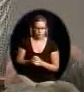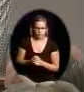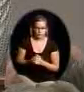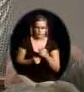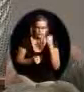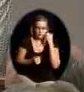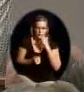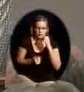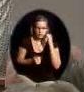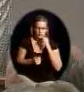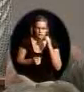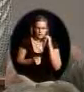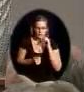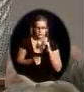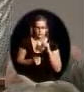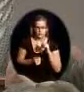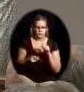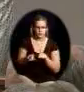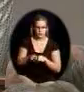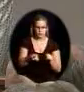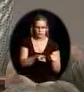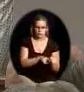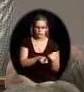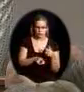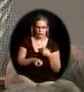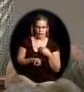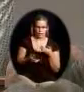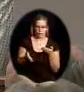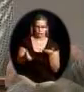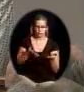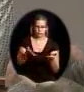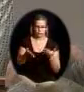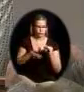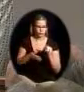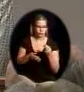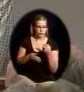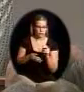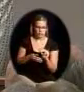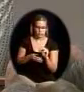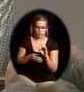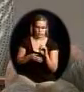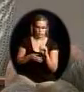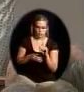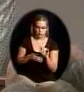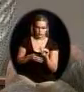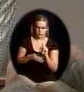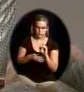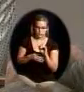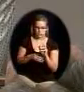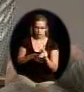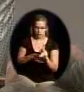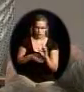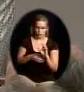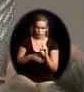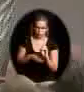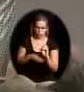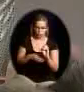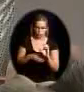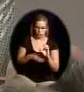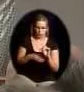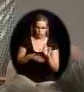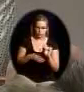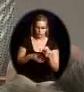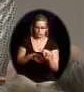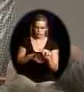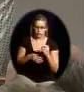Daily, we also, for instance, I serve on this Johnson County Stop Coalition, and we partner and we